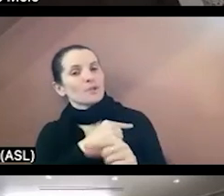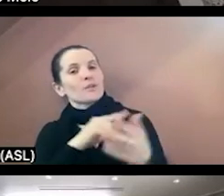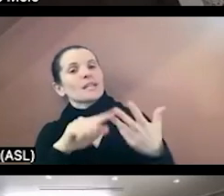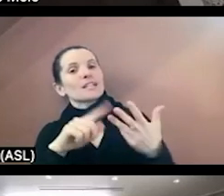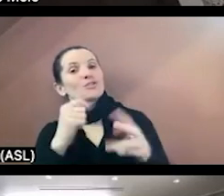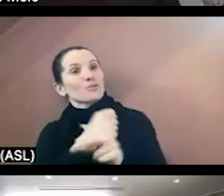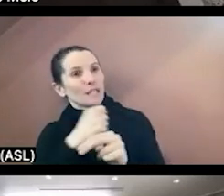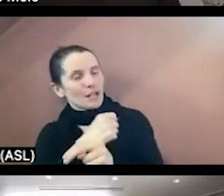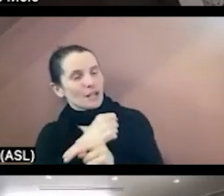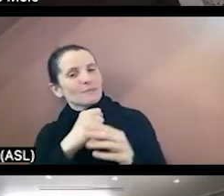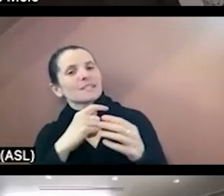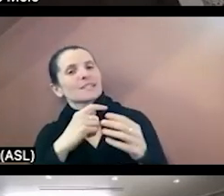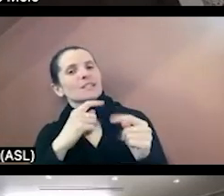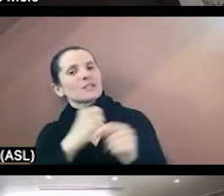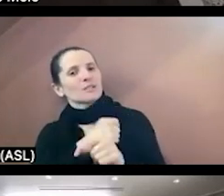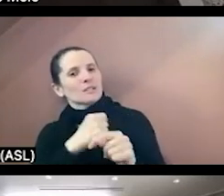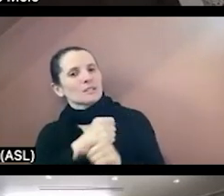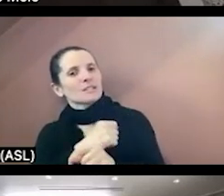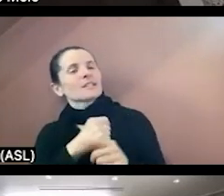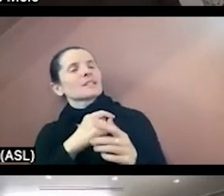quantitative reasoning, in your opinion?